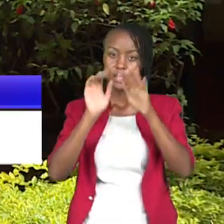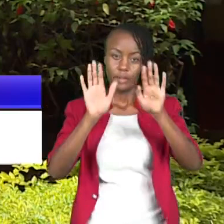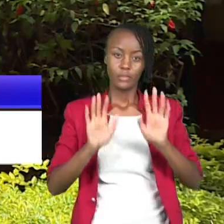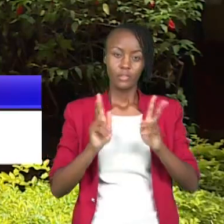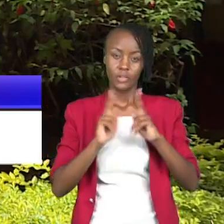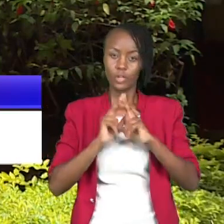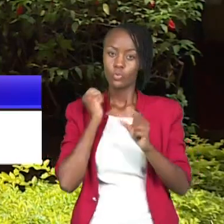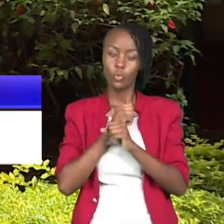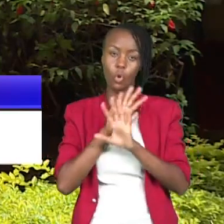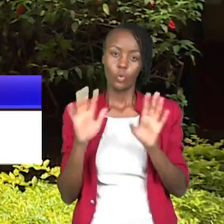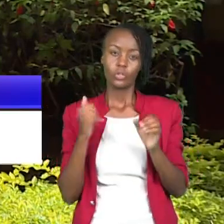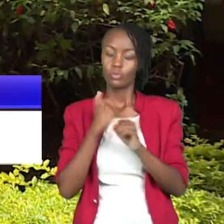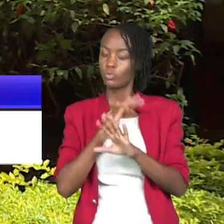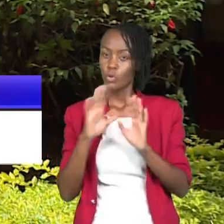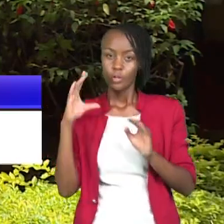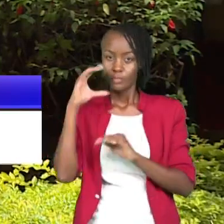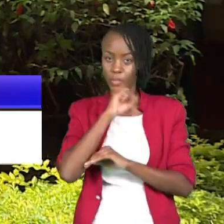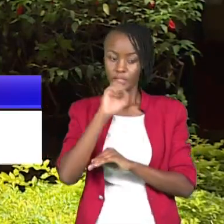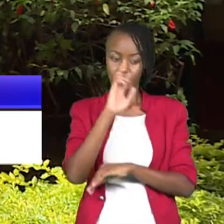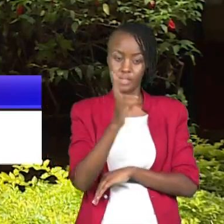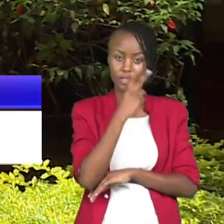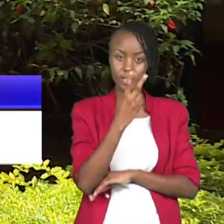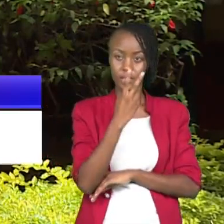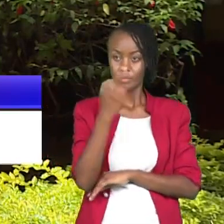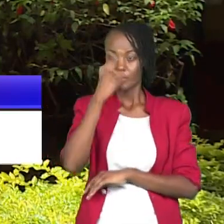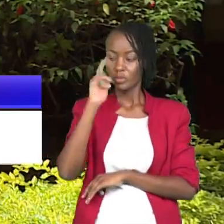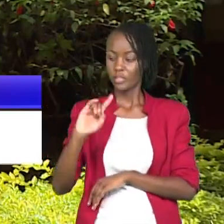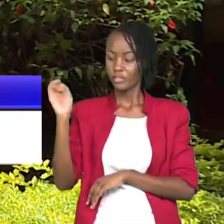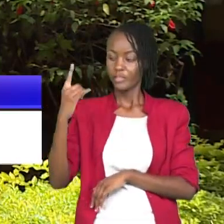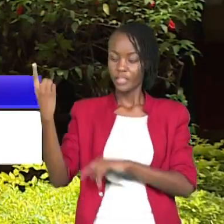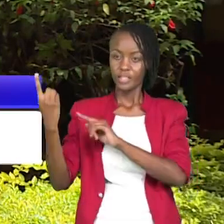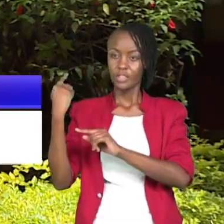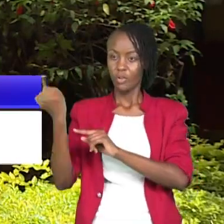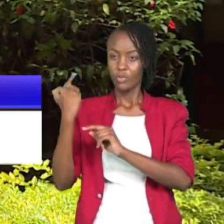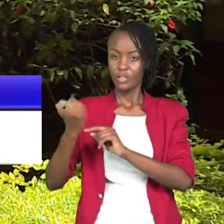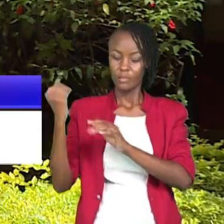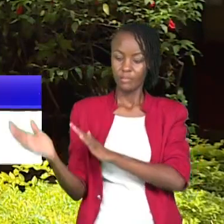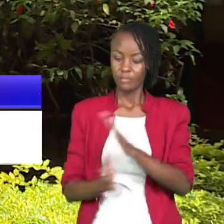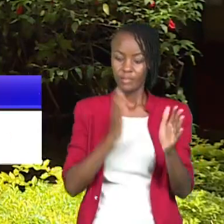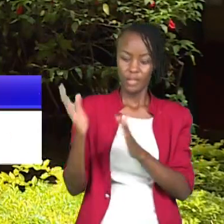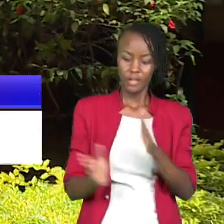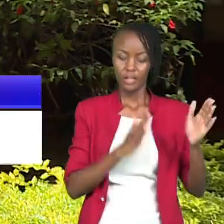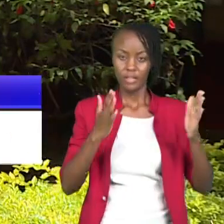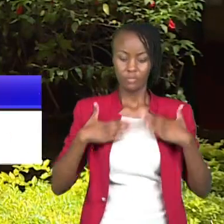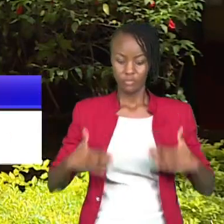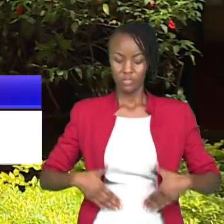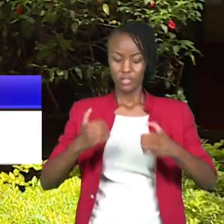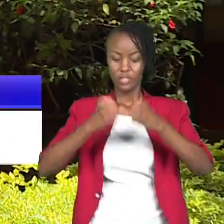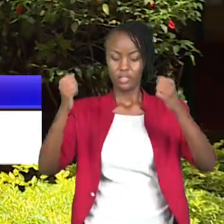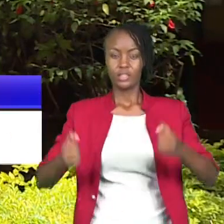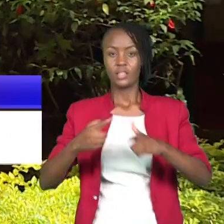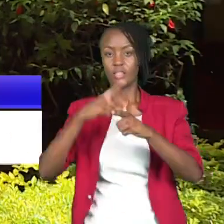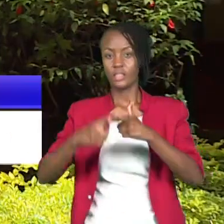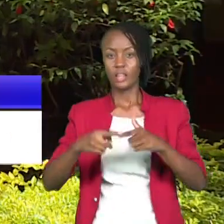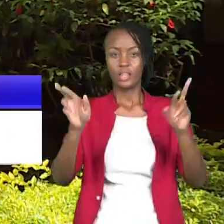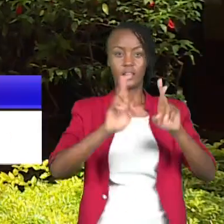not to miss the second jab, because the first one is just for priming your system, getting ready for the second one. So